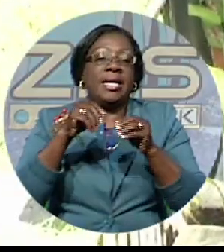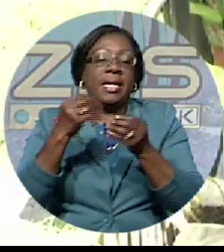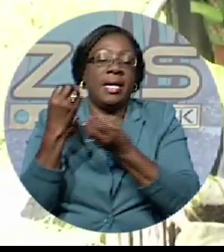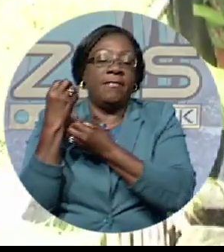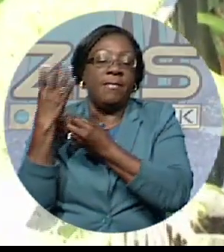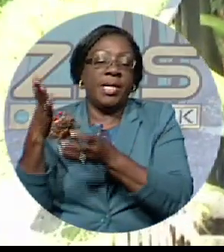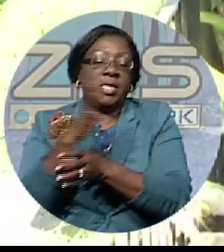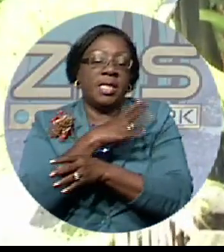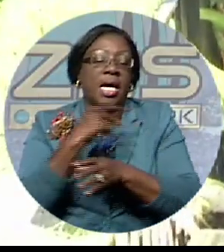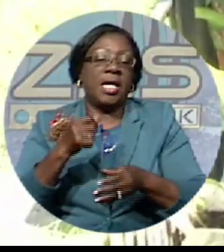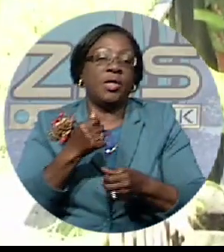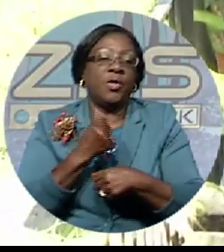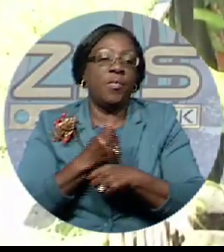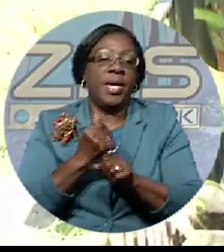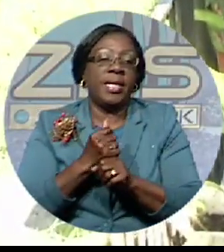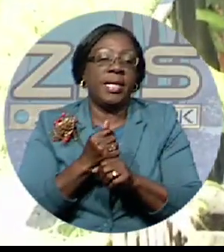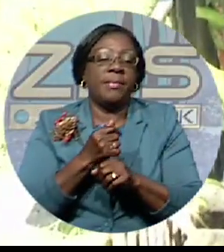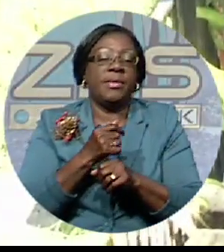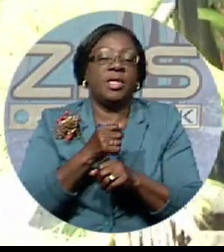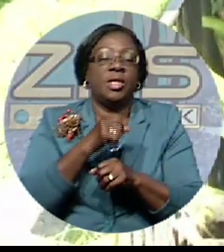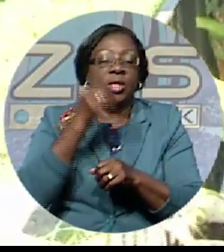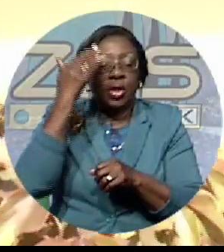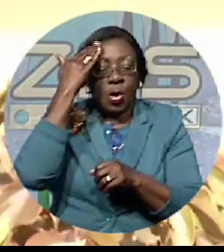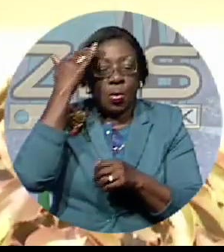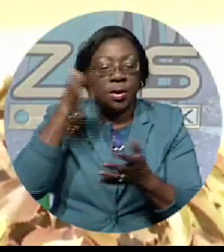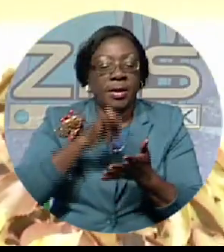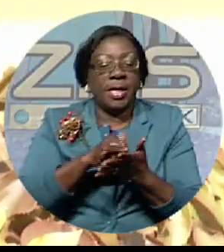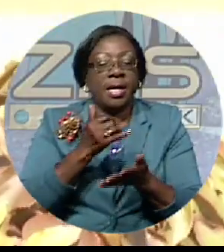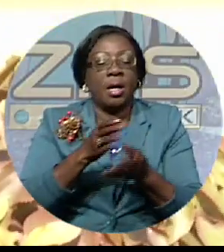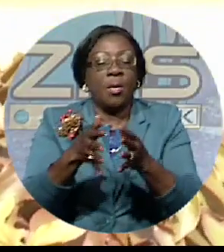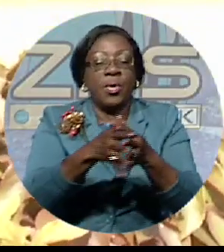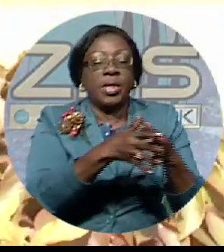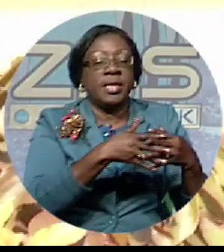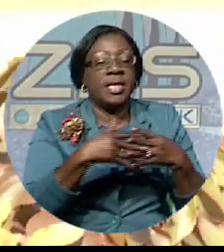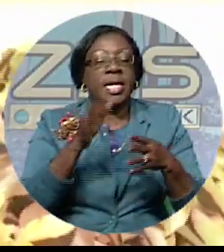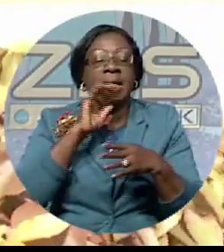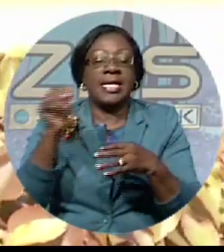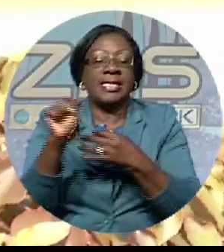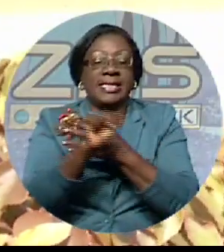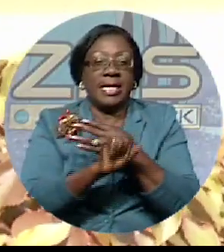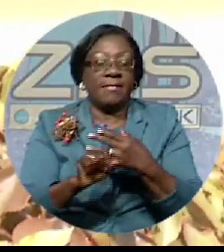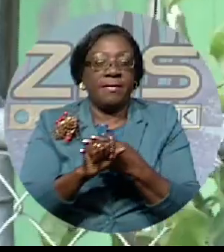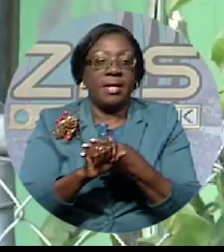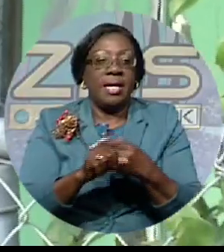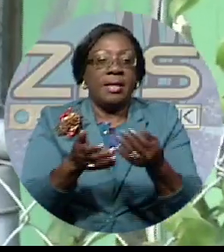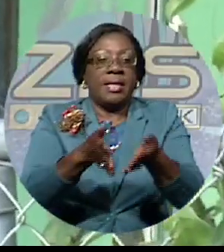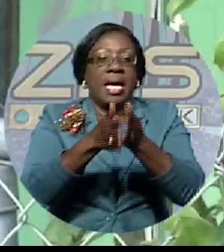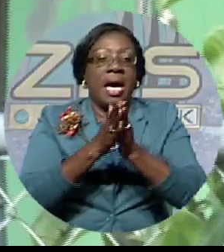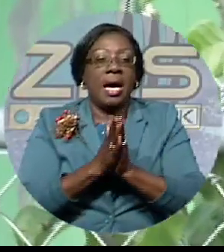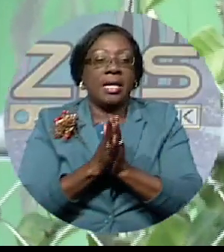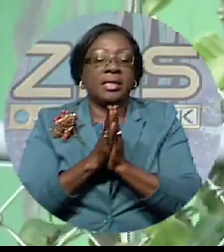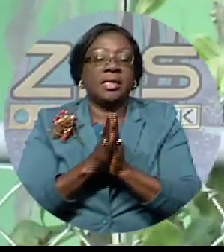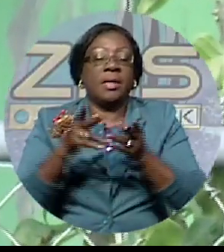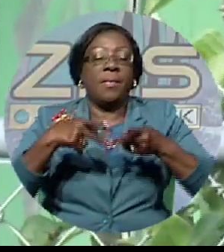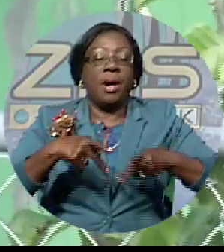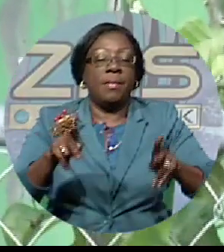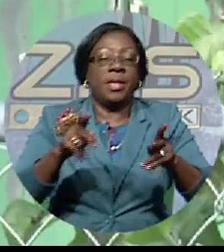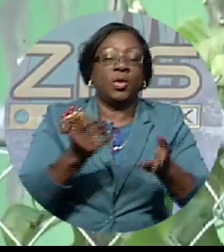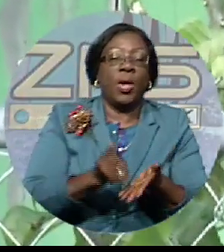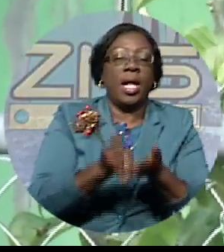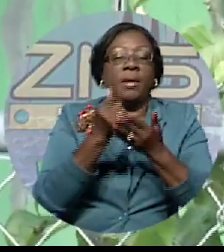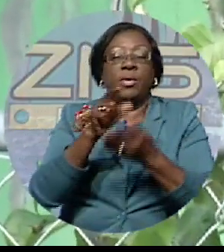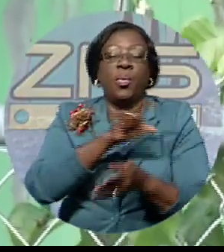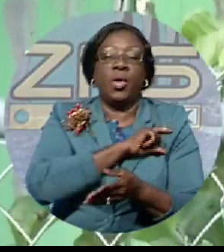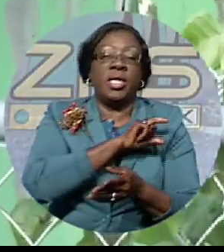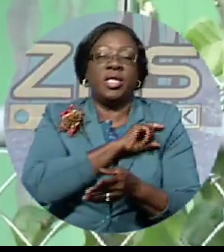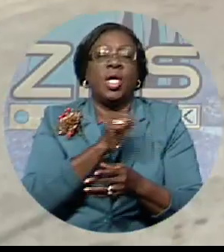is being done to make their community safe. Assistant Police Commissioner Stephen Dean appealed to the public to assist police in not only this recent